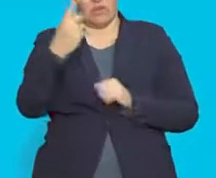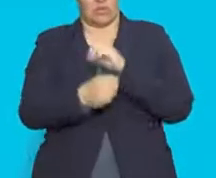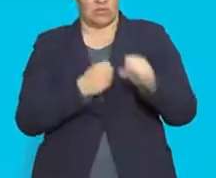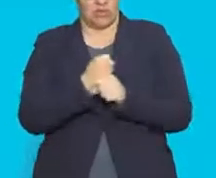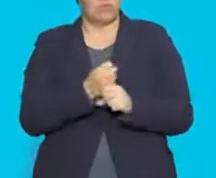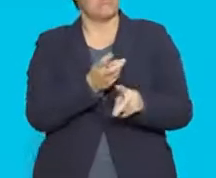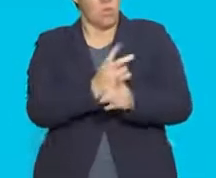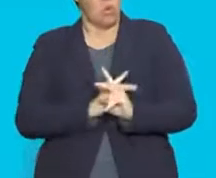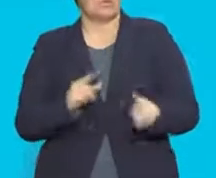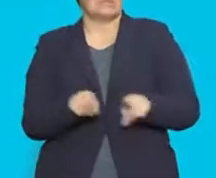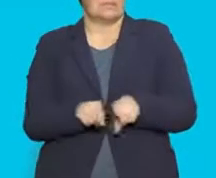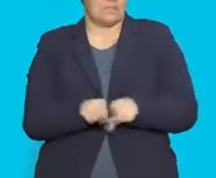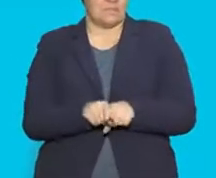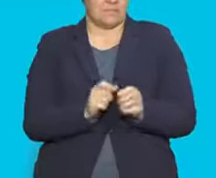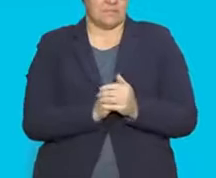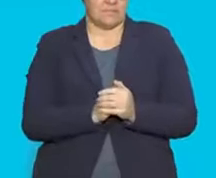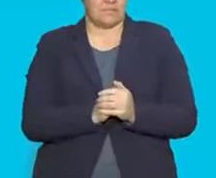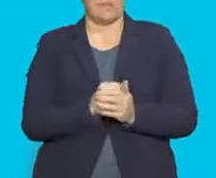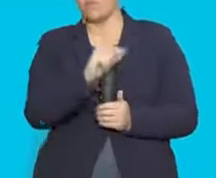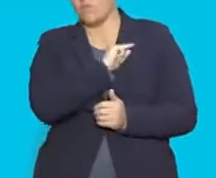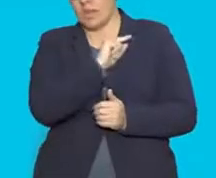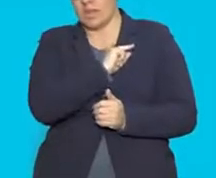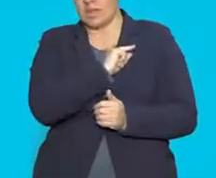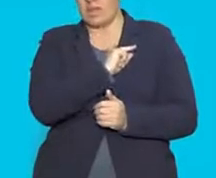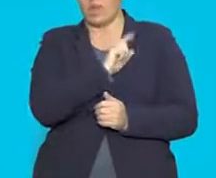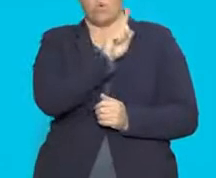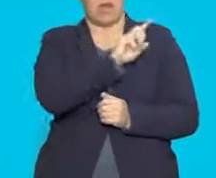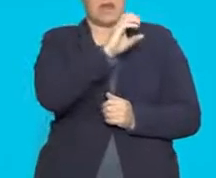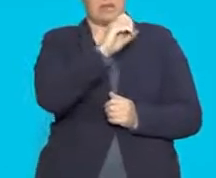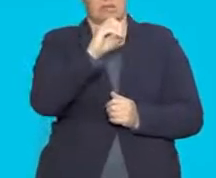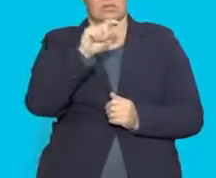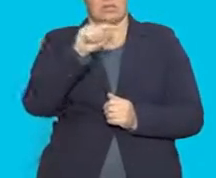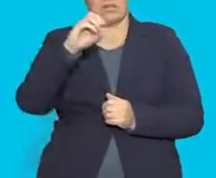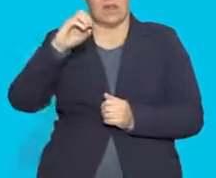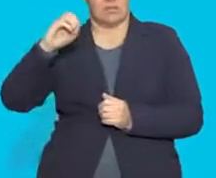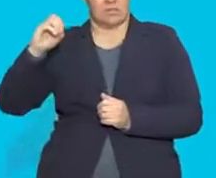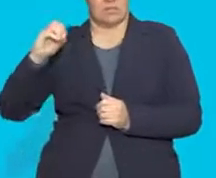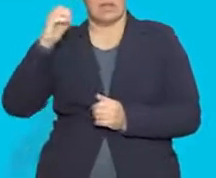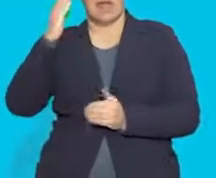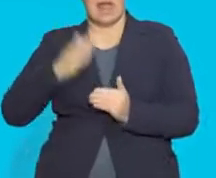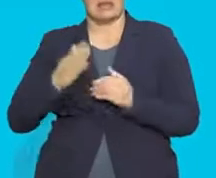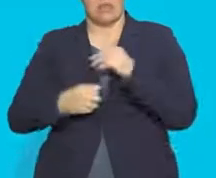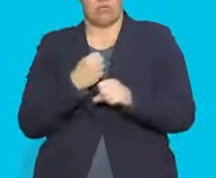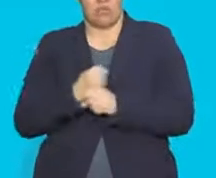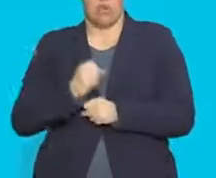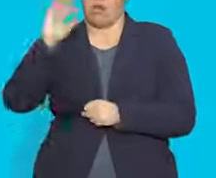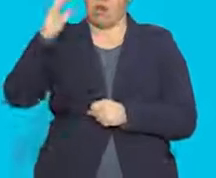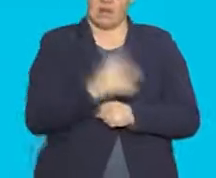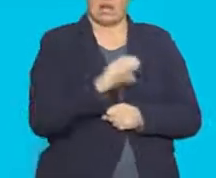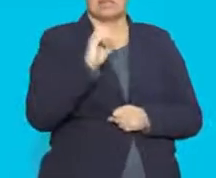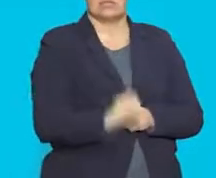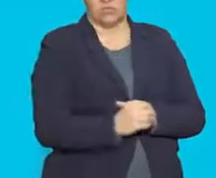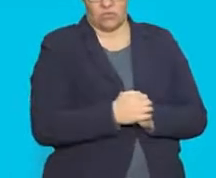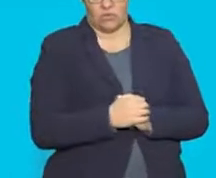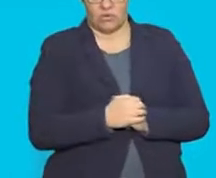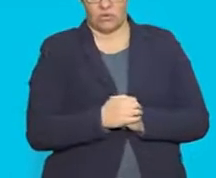It works the same way as a loan. Why? Because you get 100,000 now, at the end of the year, it's going to be zero. And that's how a